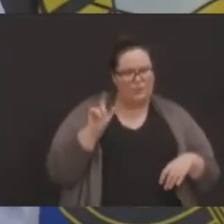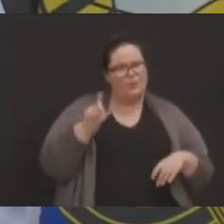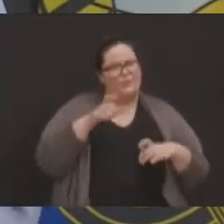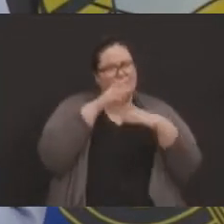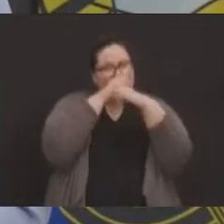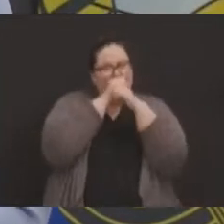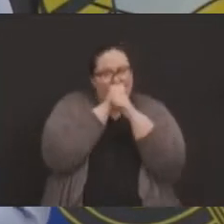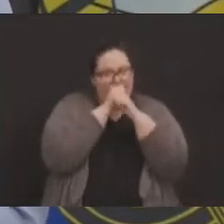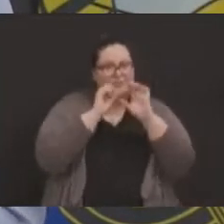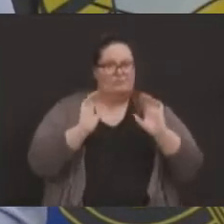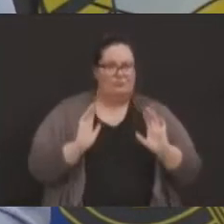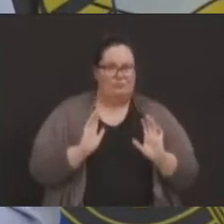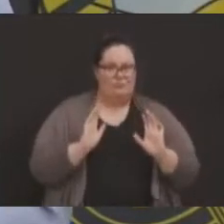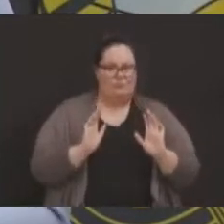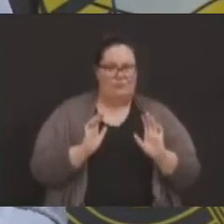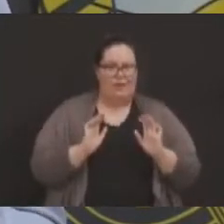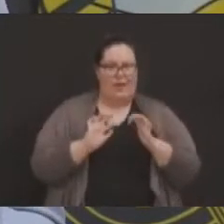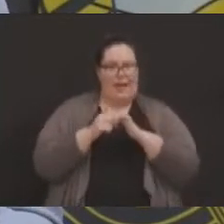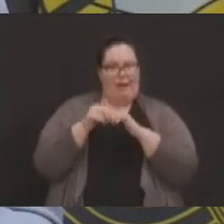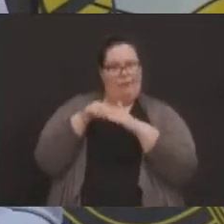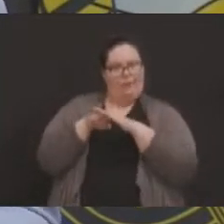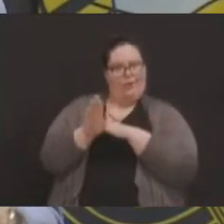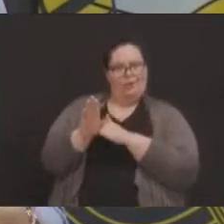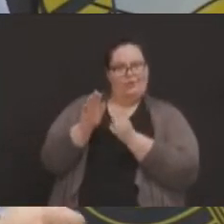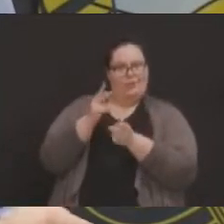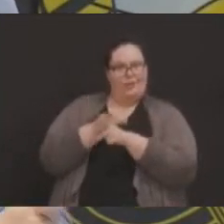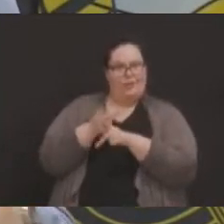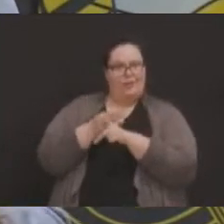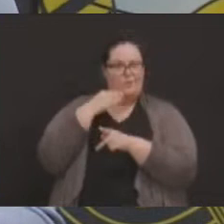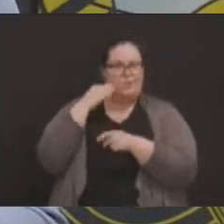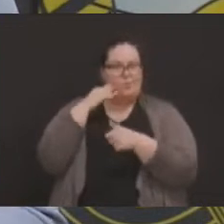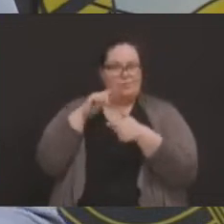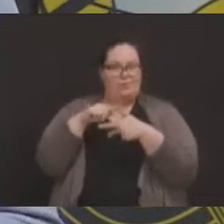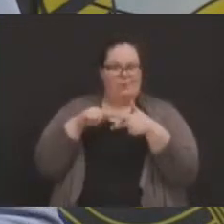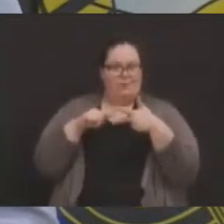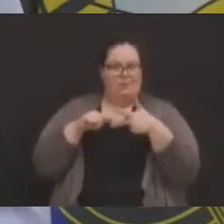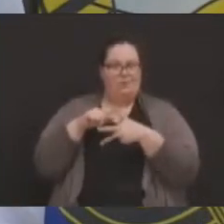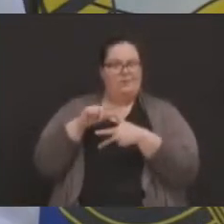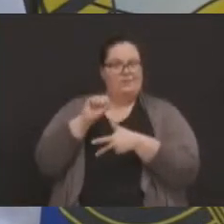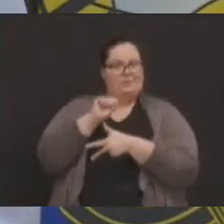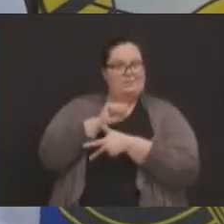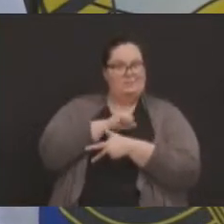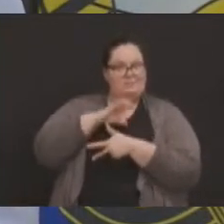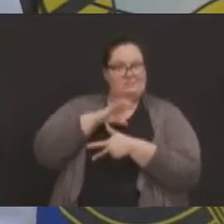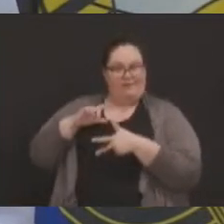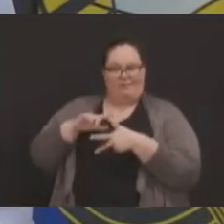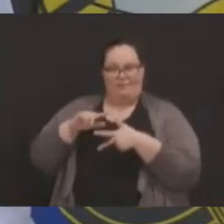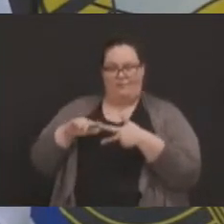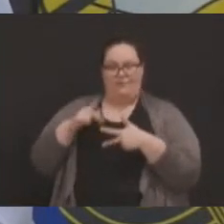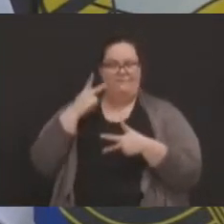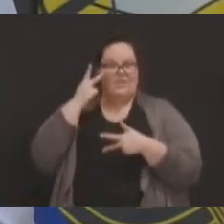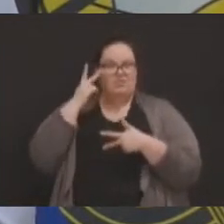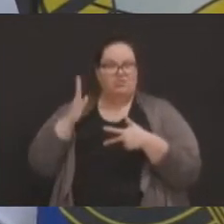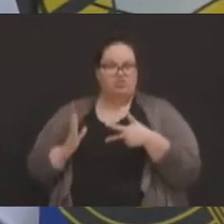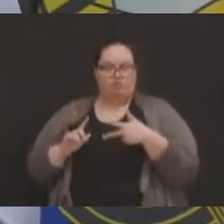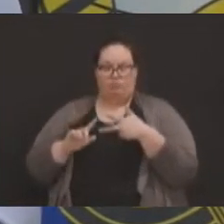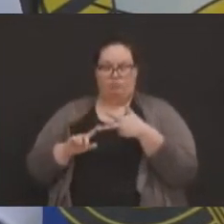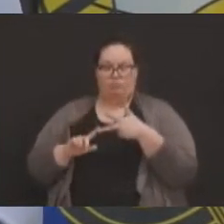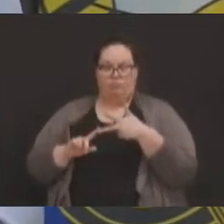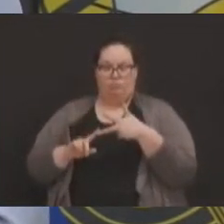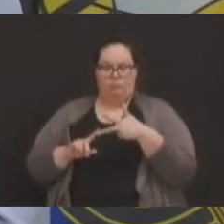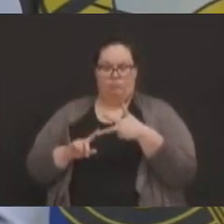through a resident who leaves the facility to go on an outing and then comes back. So somehow it did get in there,